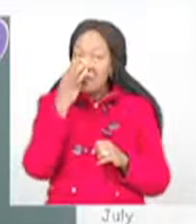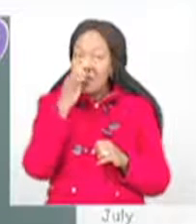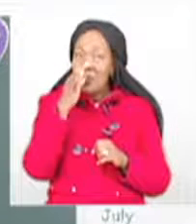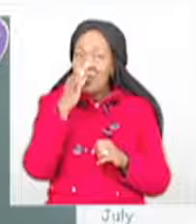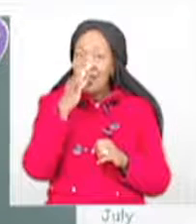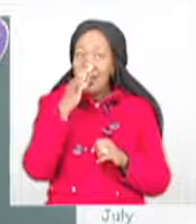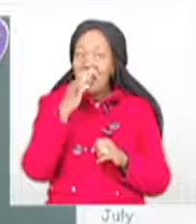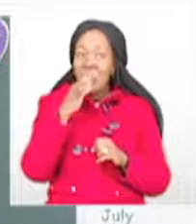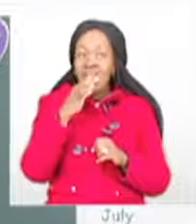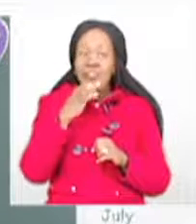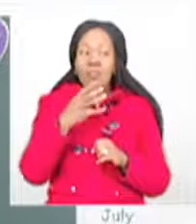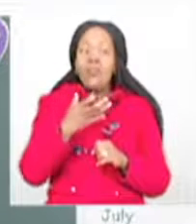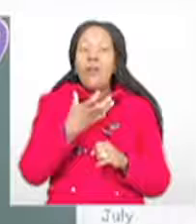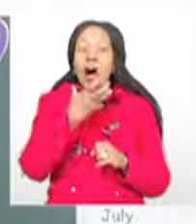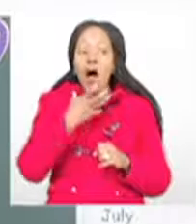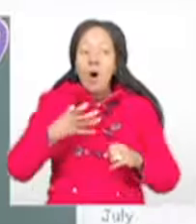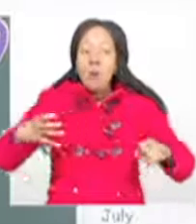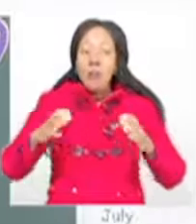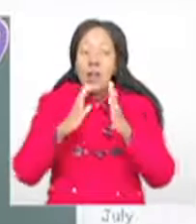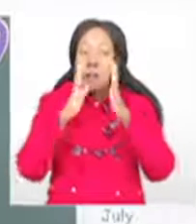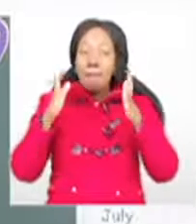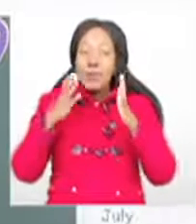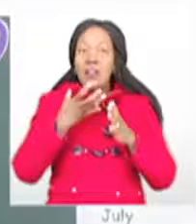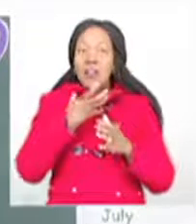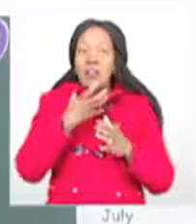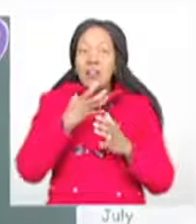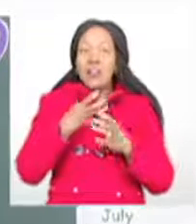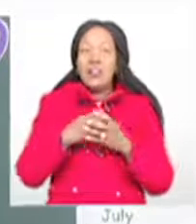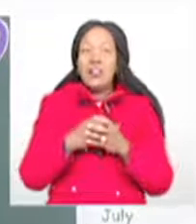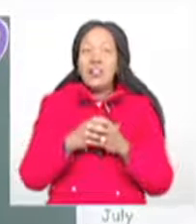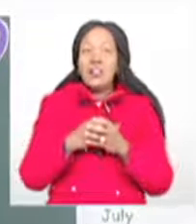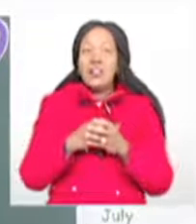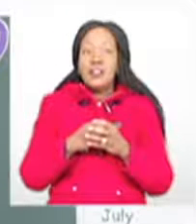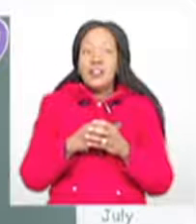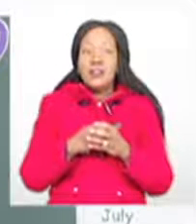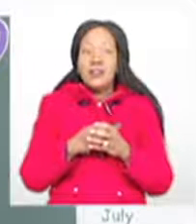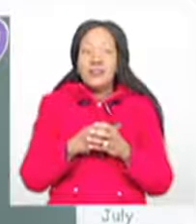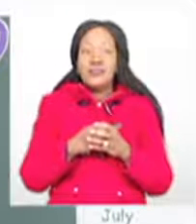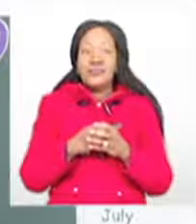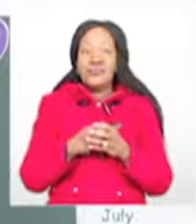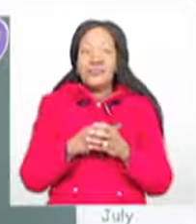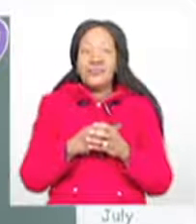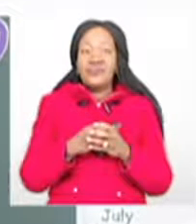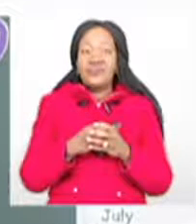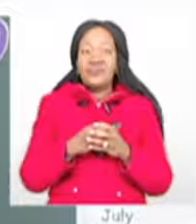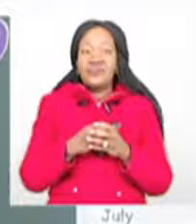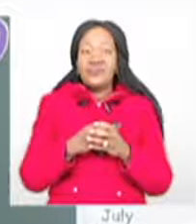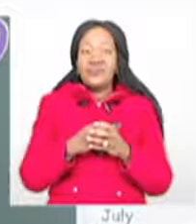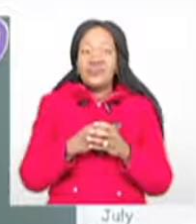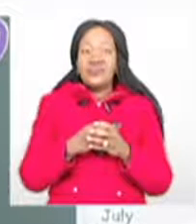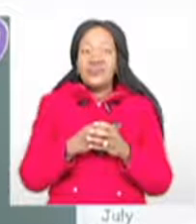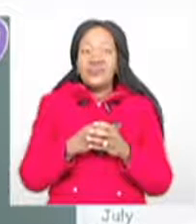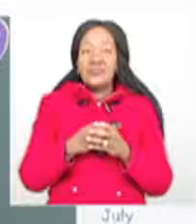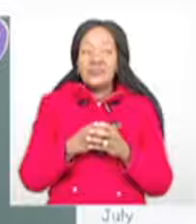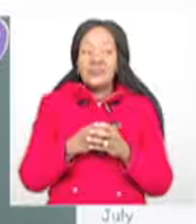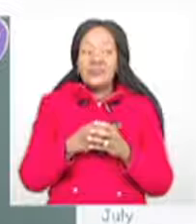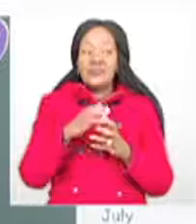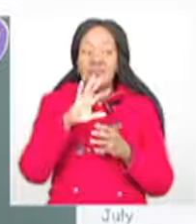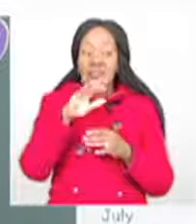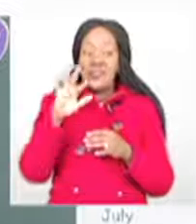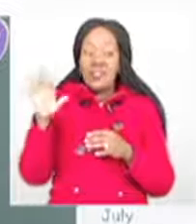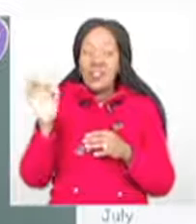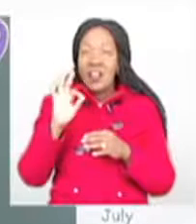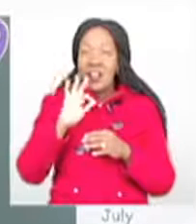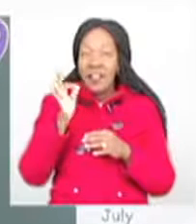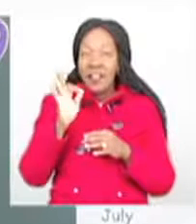bigger frog here. The sound for letter F is f, f, f.